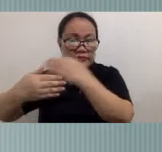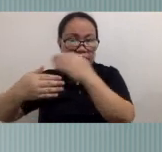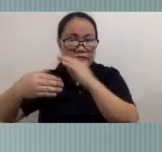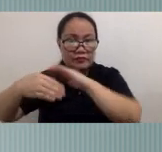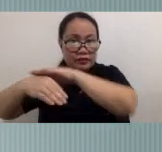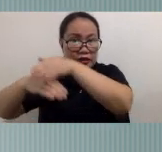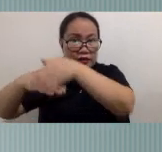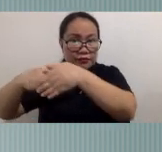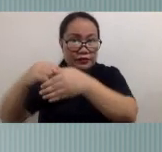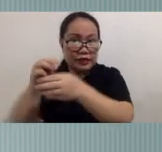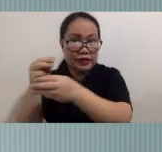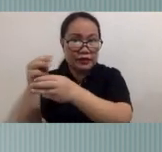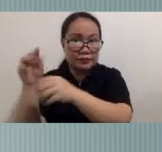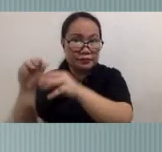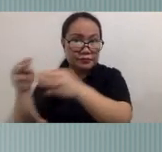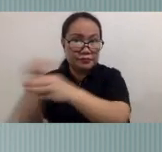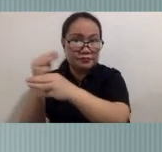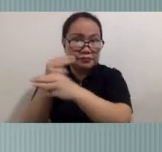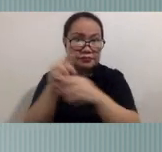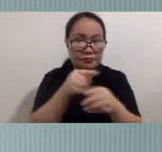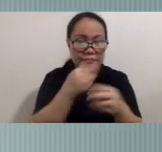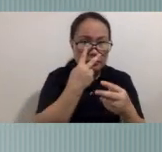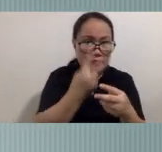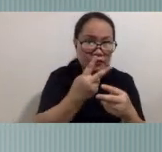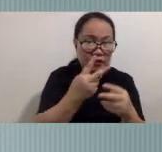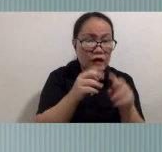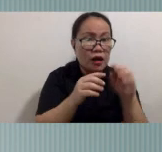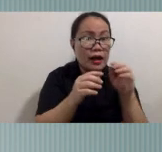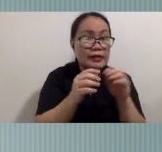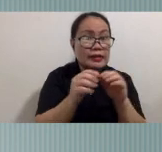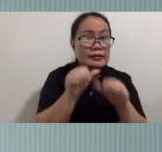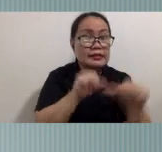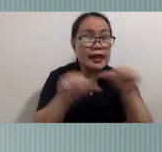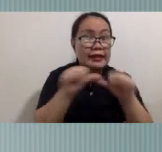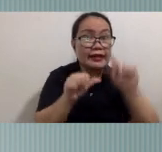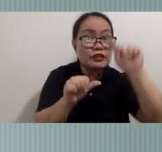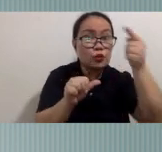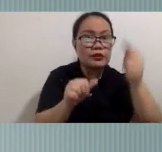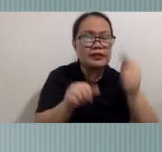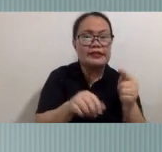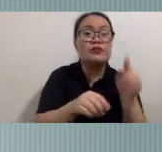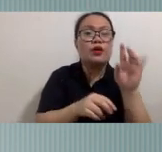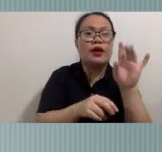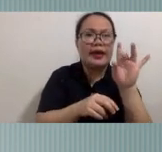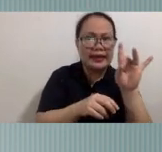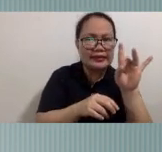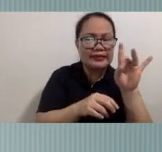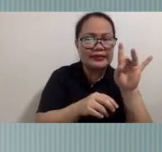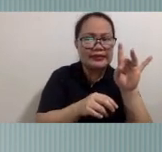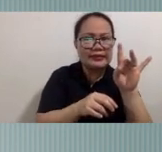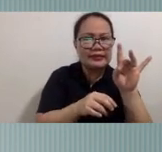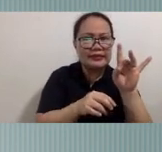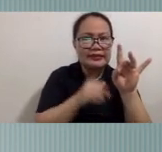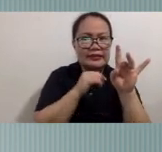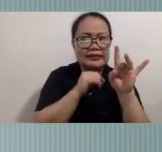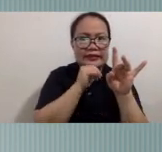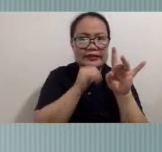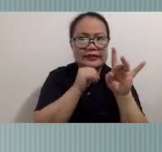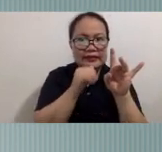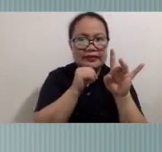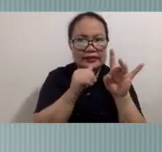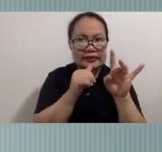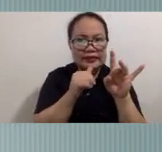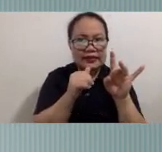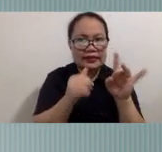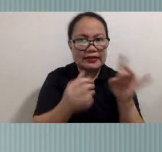science test naman ngayon. So, tatakpan natin yung math. Okay? So, we have the cardinality